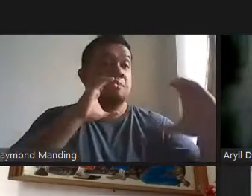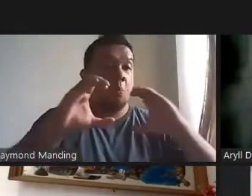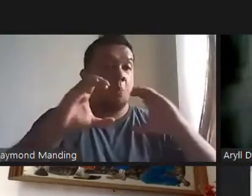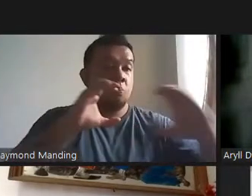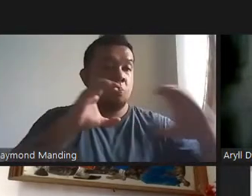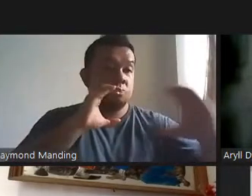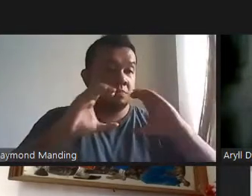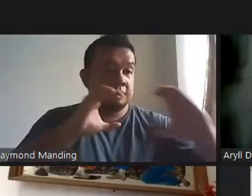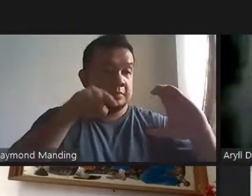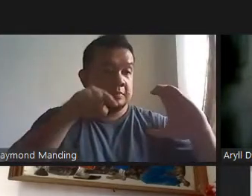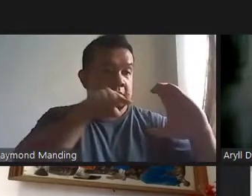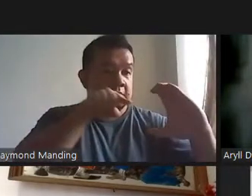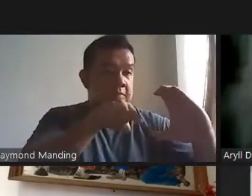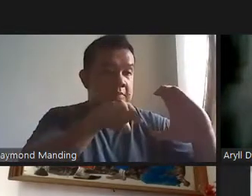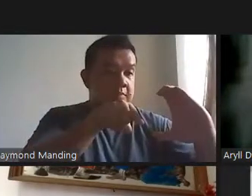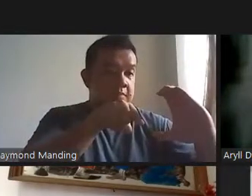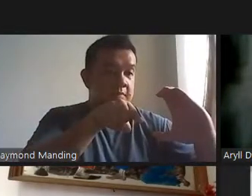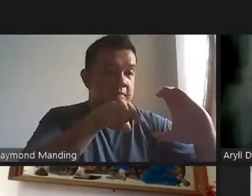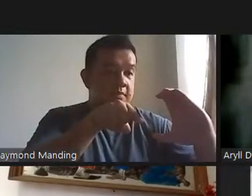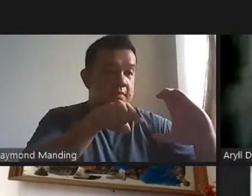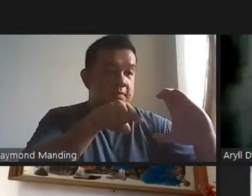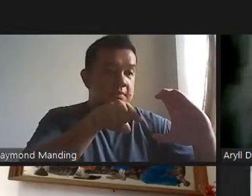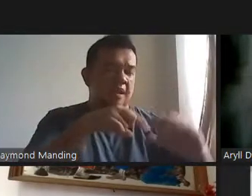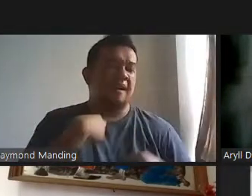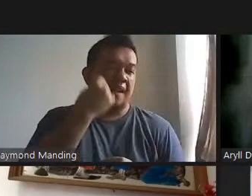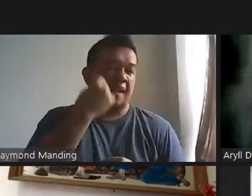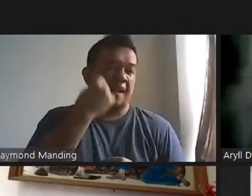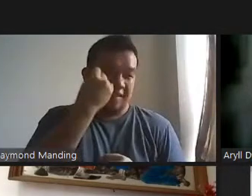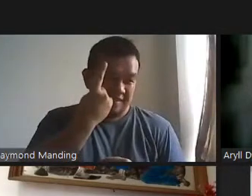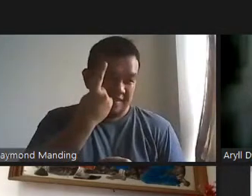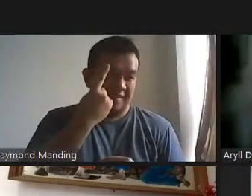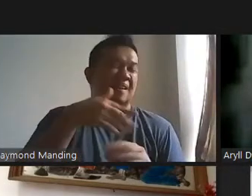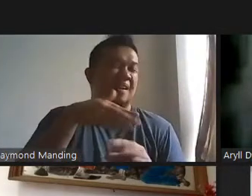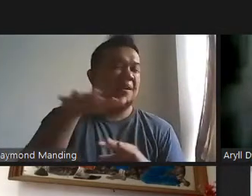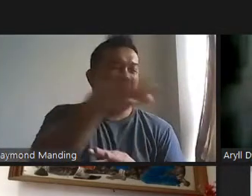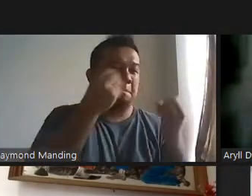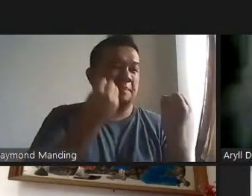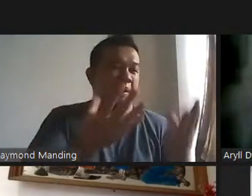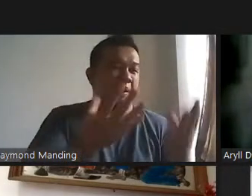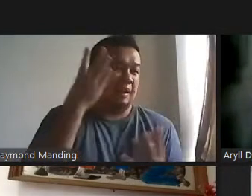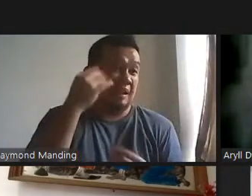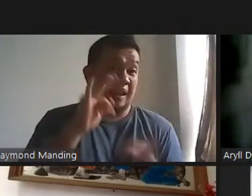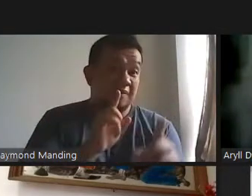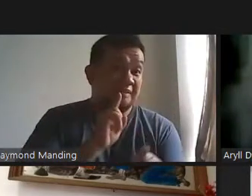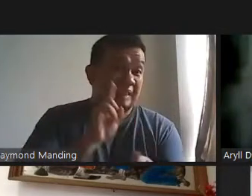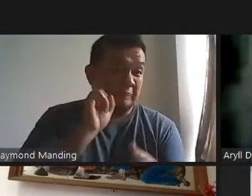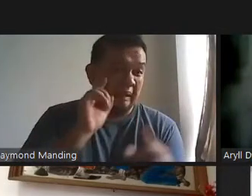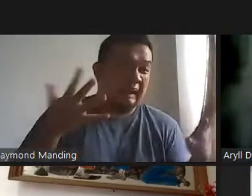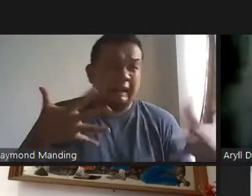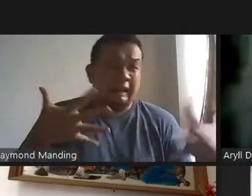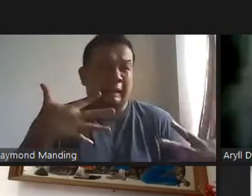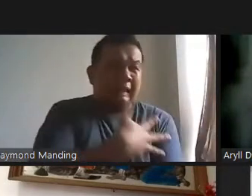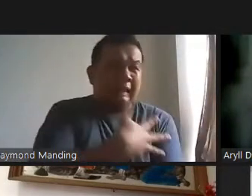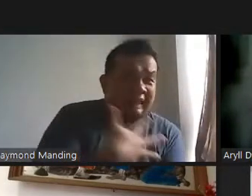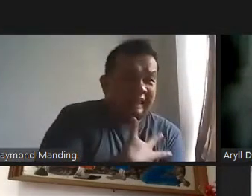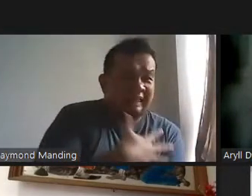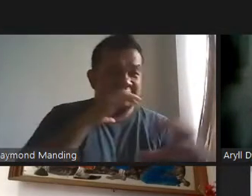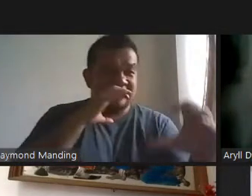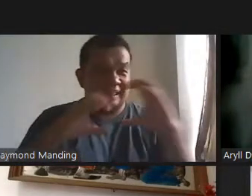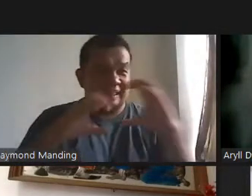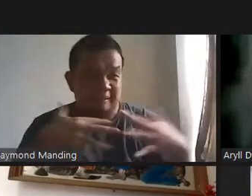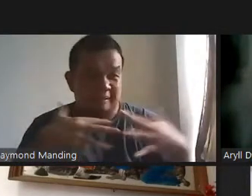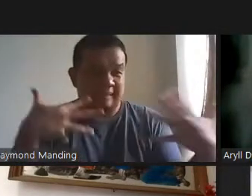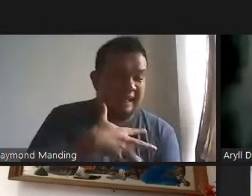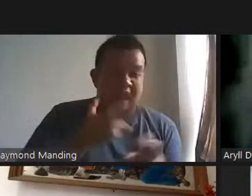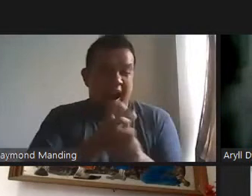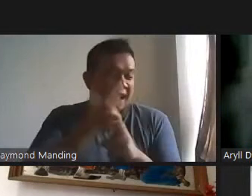It's very important na you at least try to communicate. And I understand na maraming hearing people pag deaf hindi